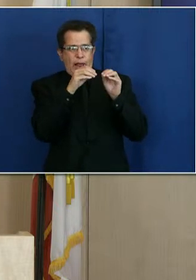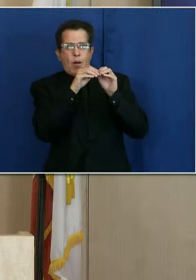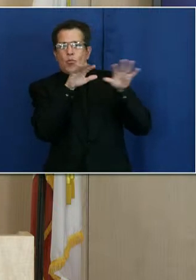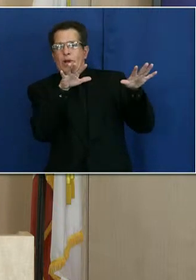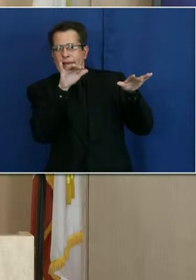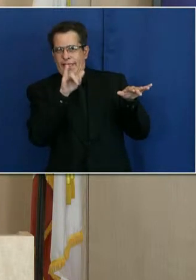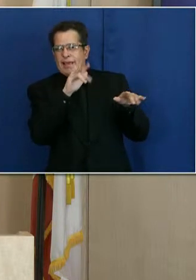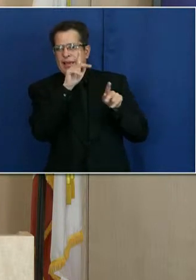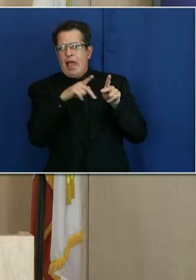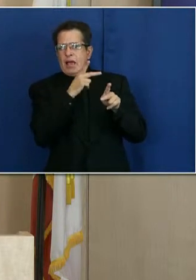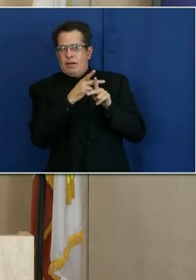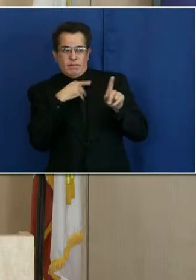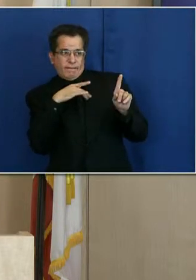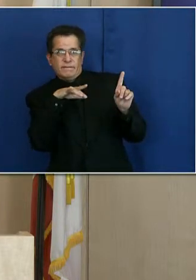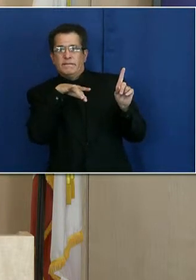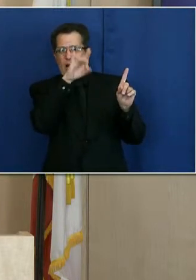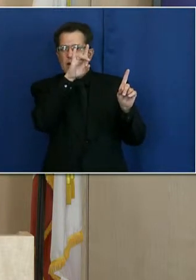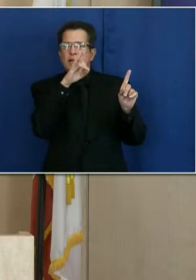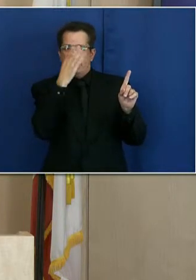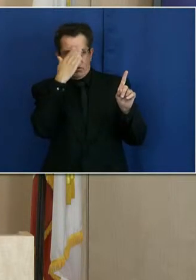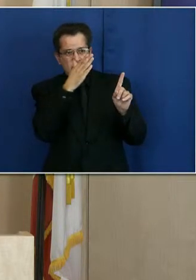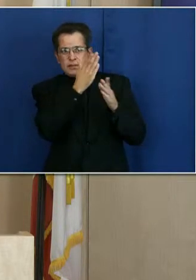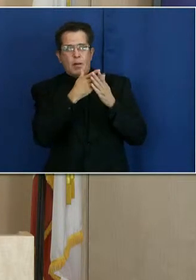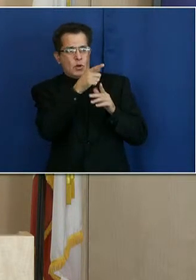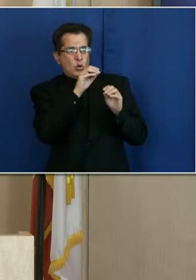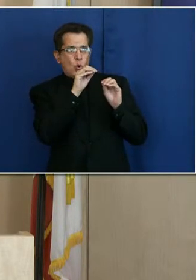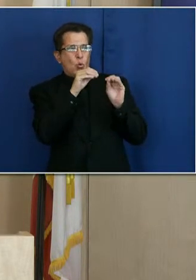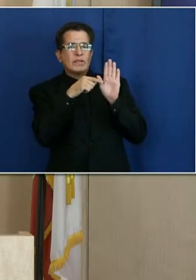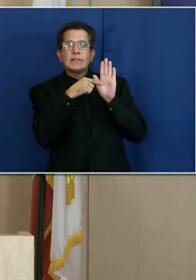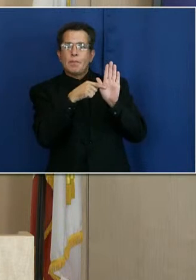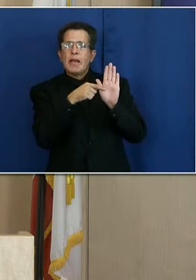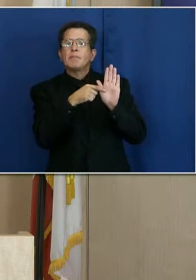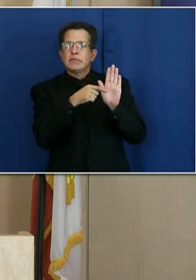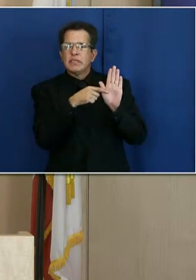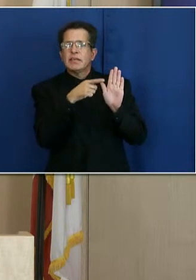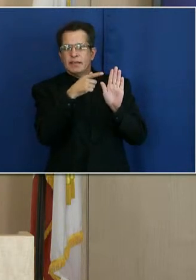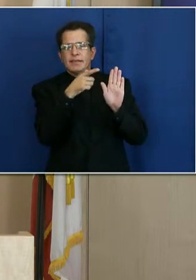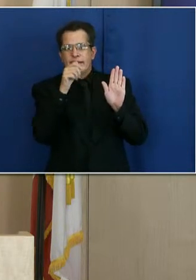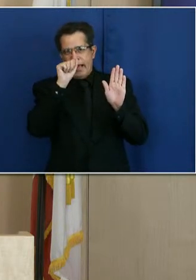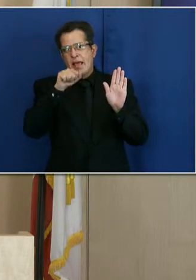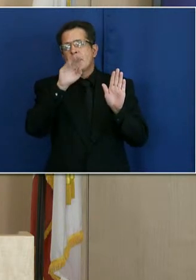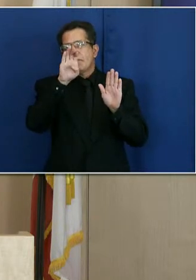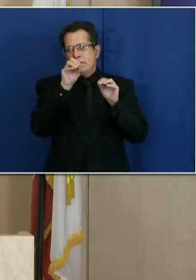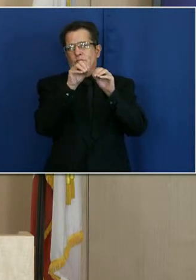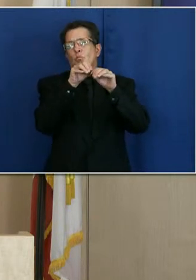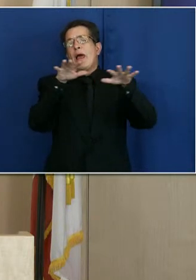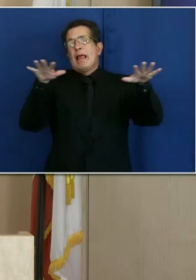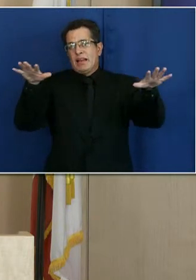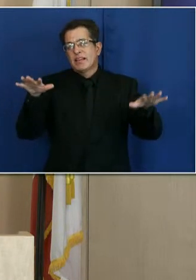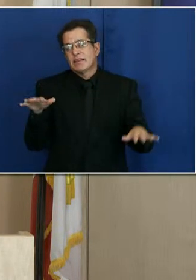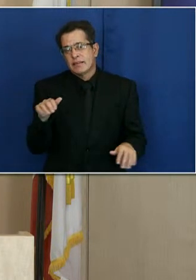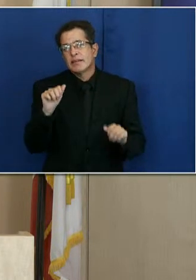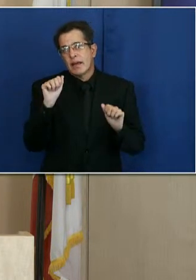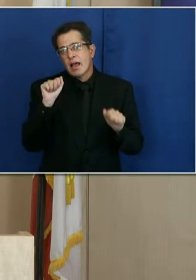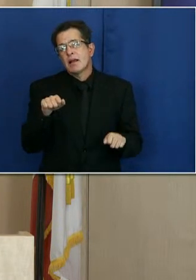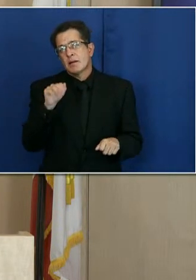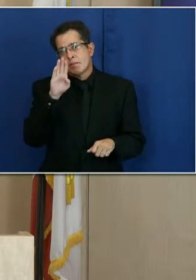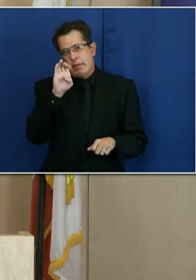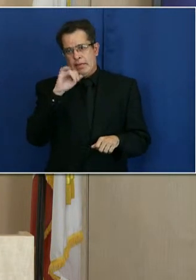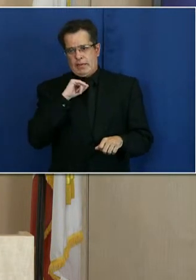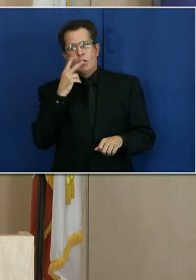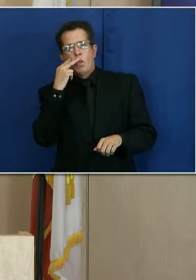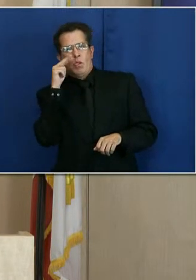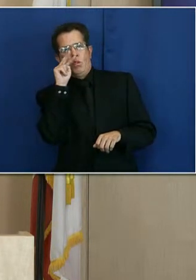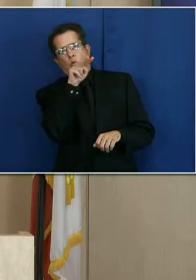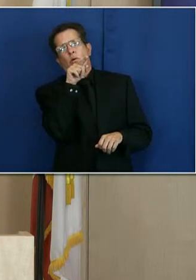of population, we expect that asymptomatic transmission is probably contributing somewhat. The last time I looked at this was was